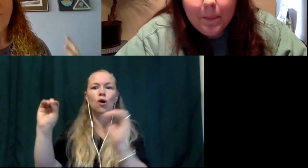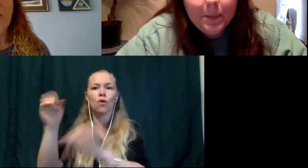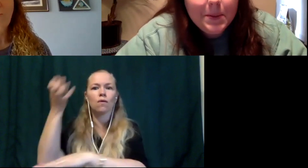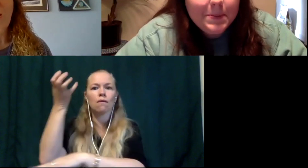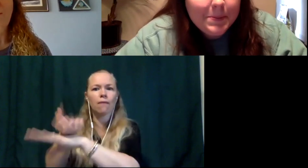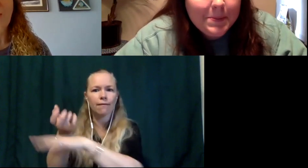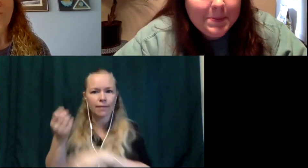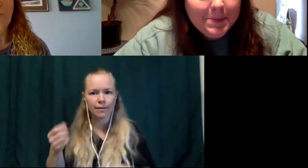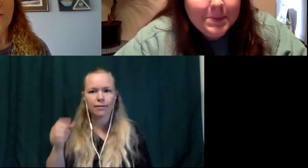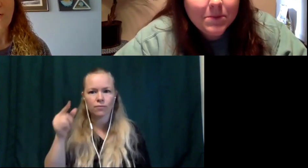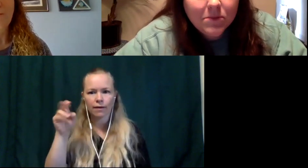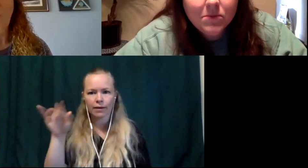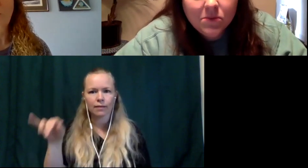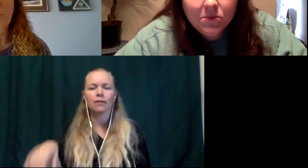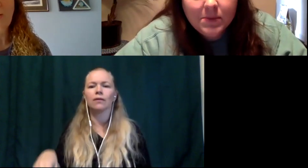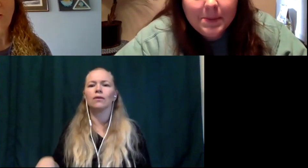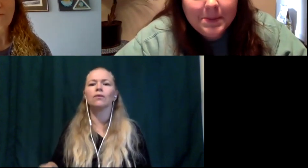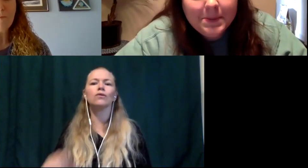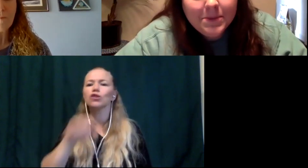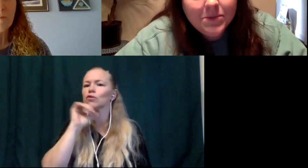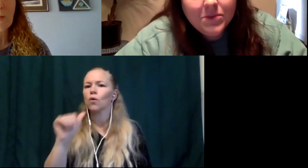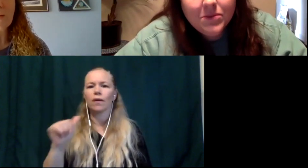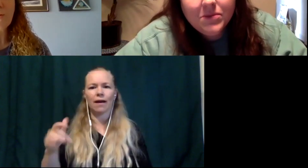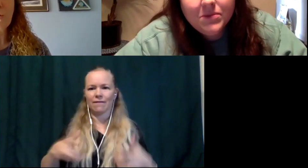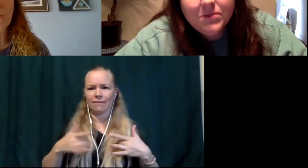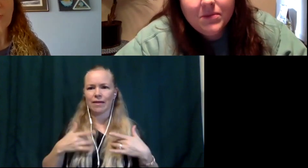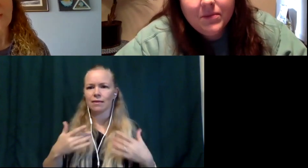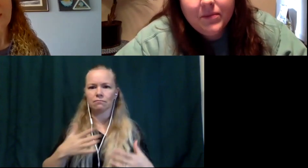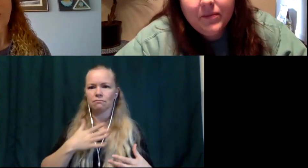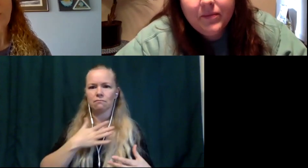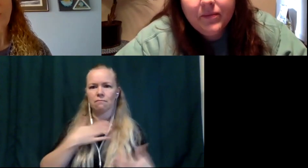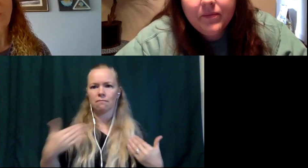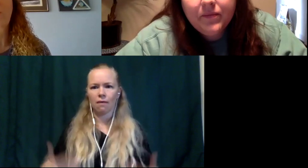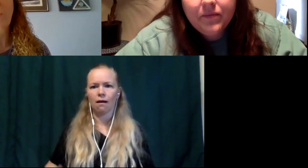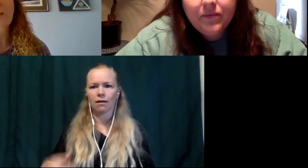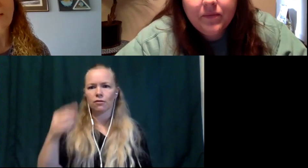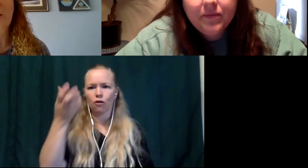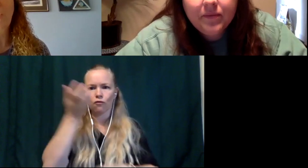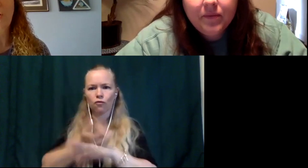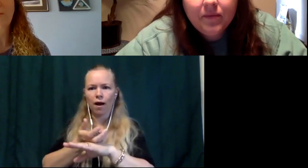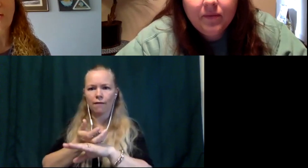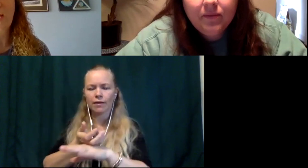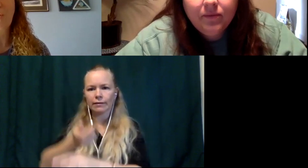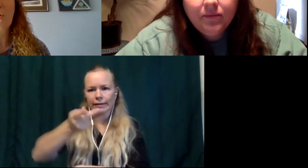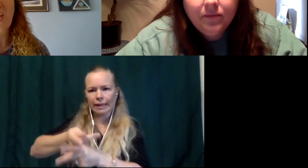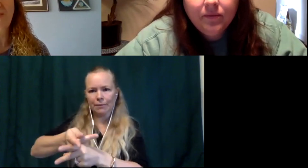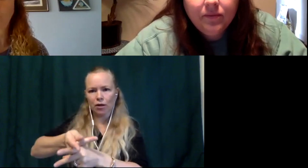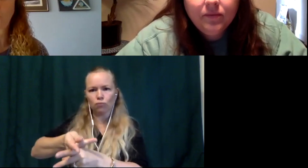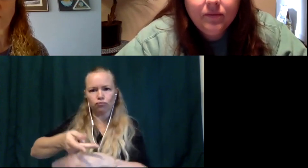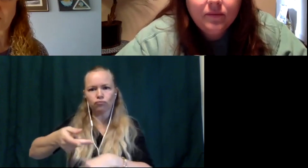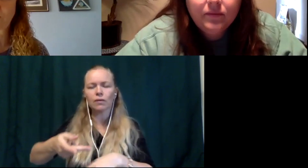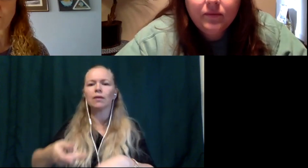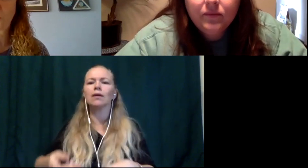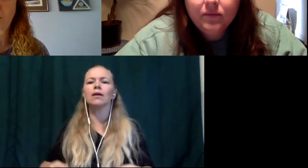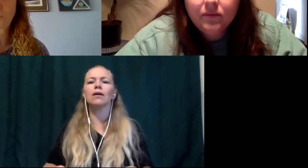don't have the weight of gravity holding you down. So when you're there for an extended period of time, you don't have to use